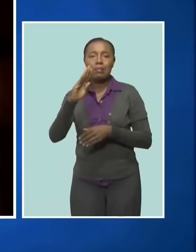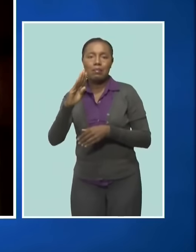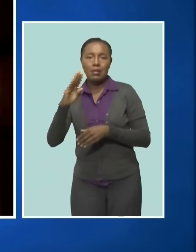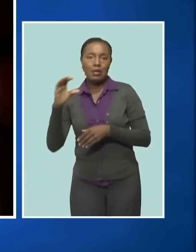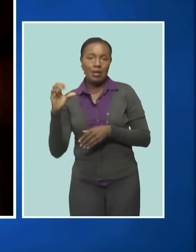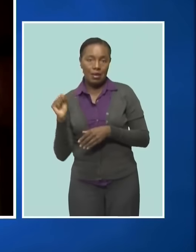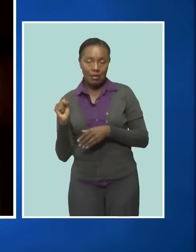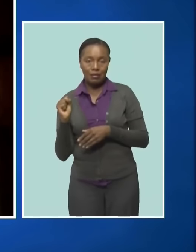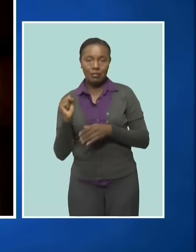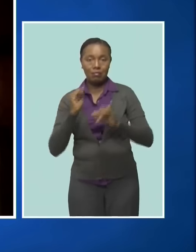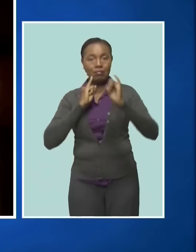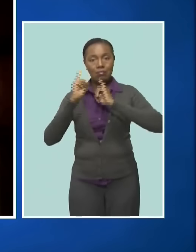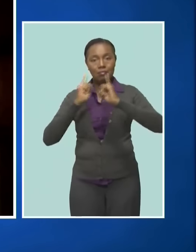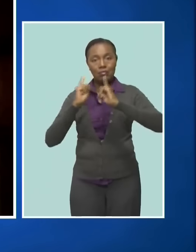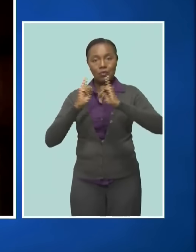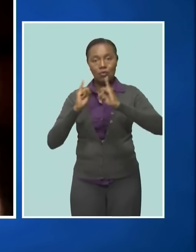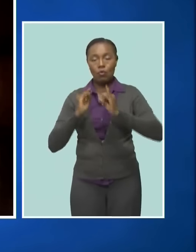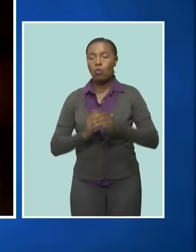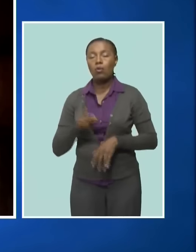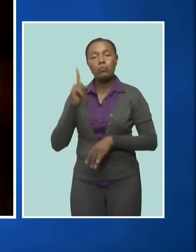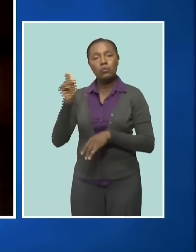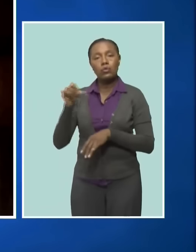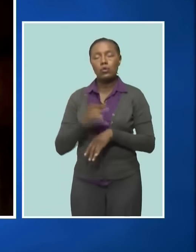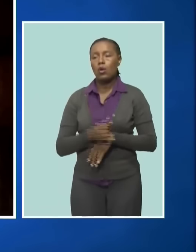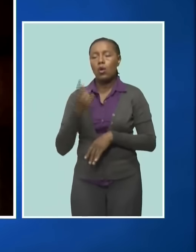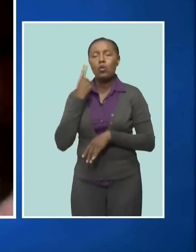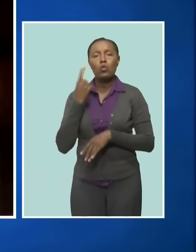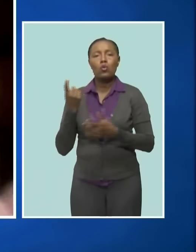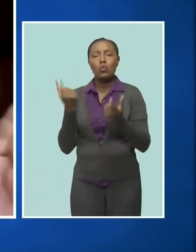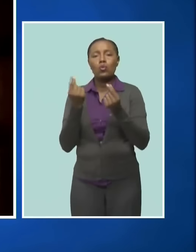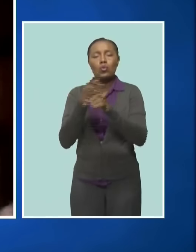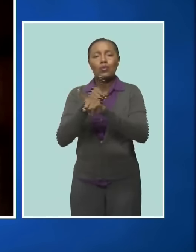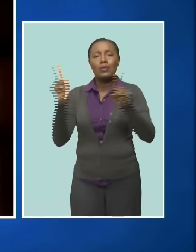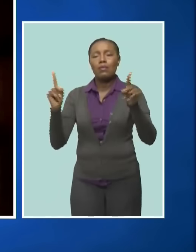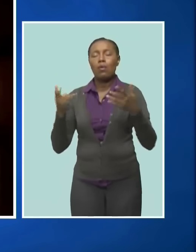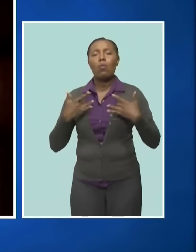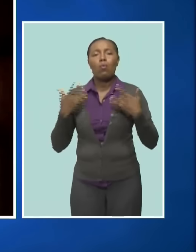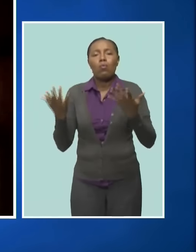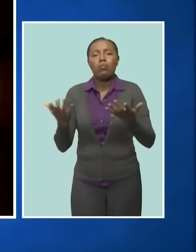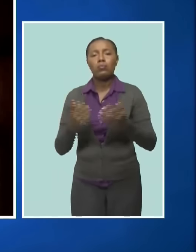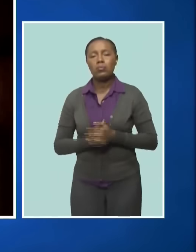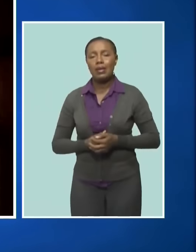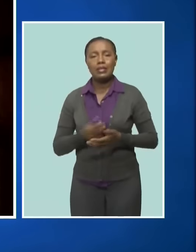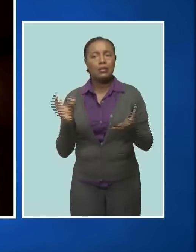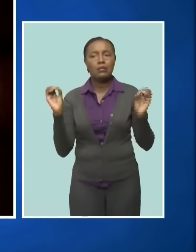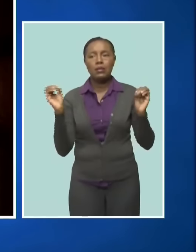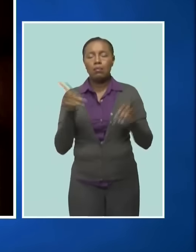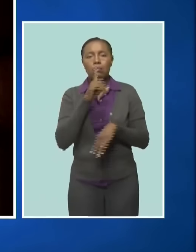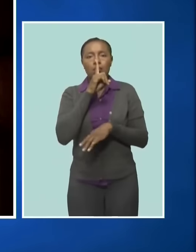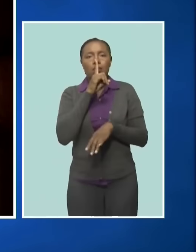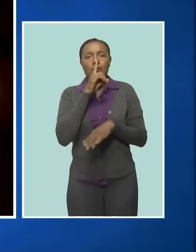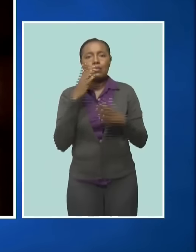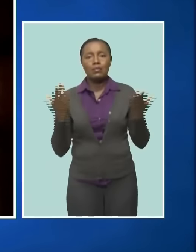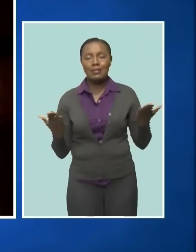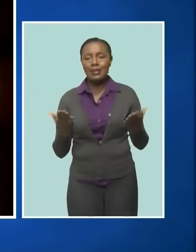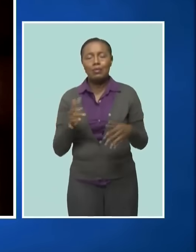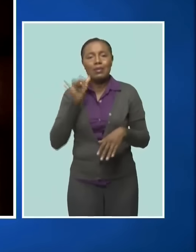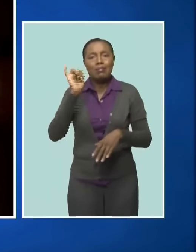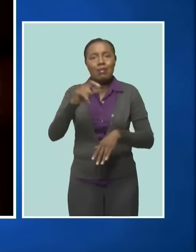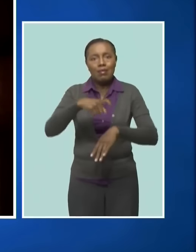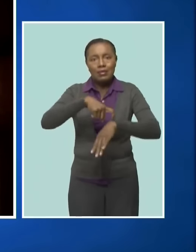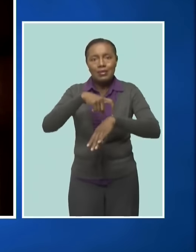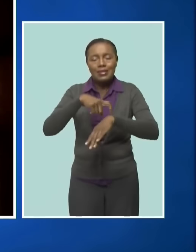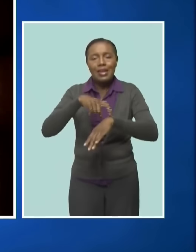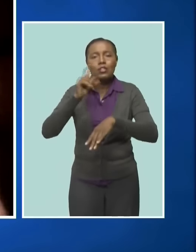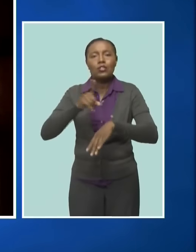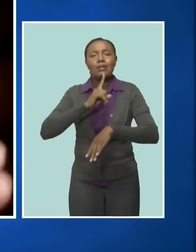ABS interview. Where they were asked what would she do different, and she couldn't think nothing. of one thing. Yeah. And it had to be, it was there and then that she had